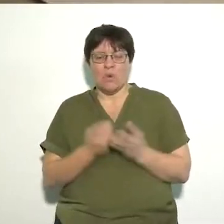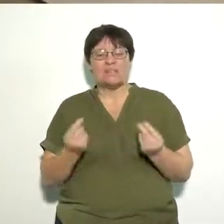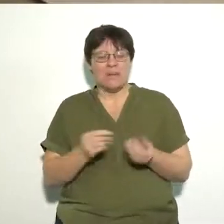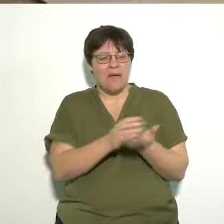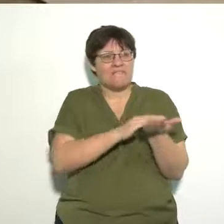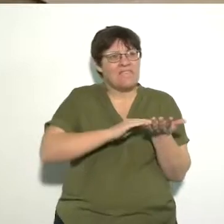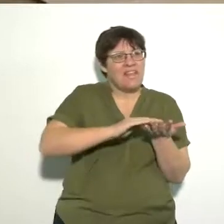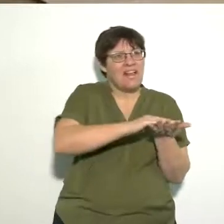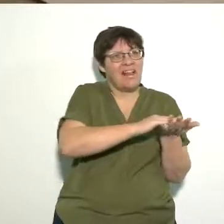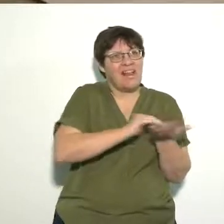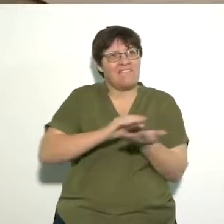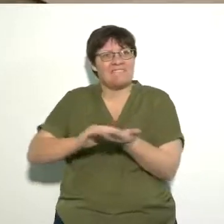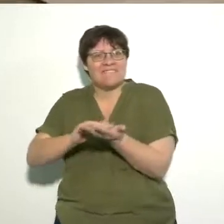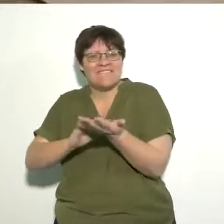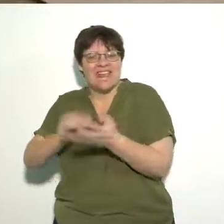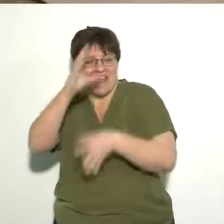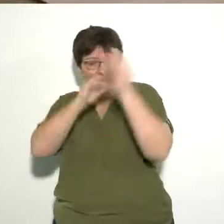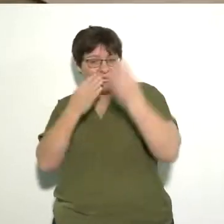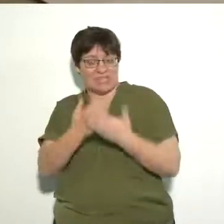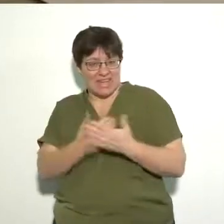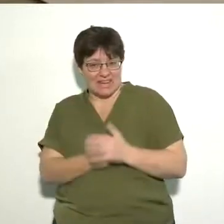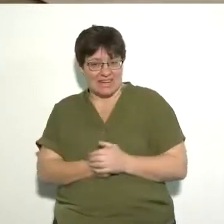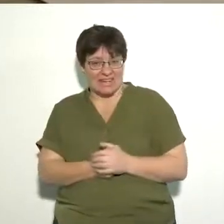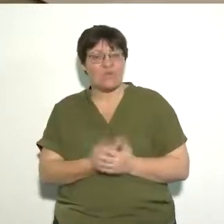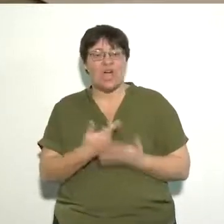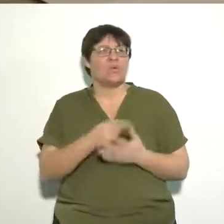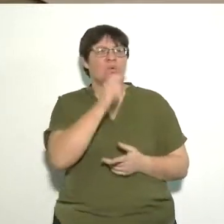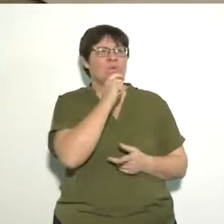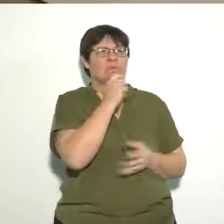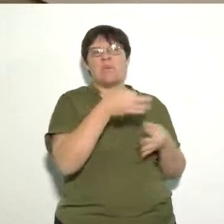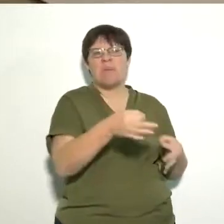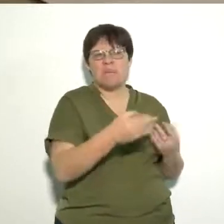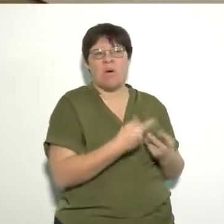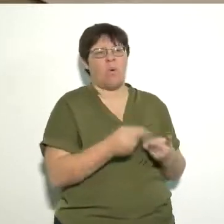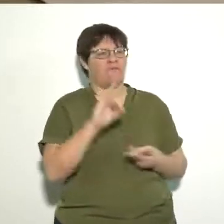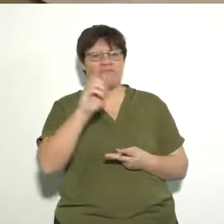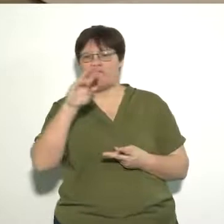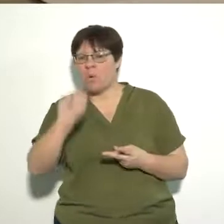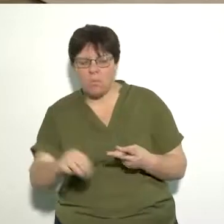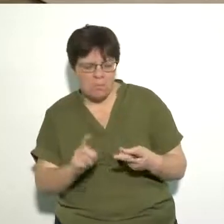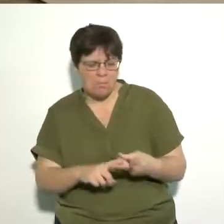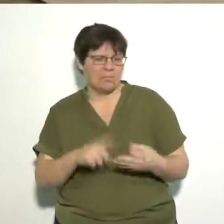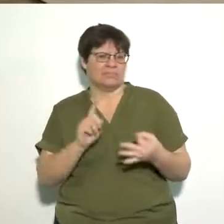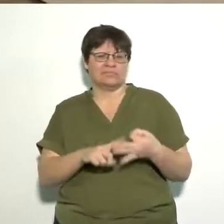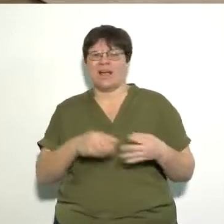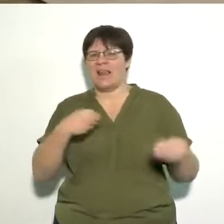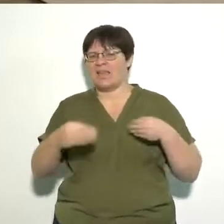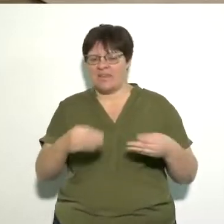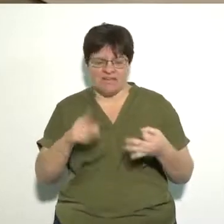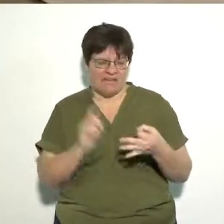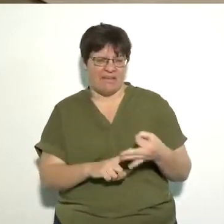experience. If you prefer, you could just work with pieces of paper. You could use foam, you could use